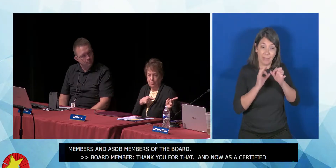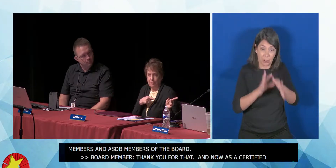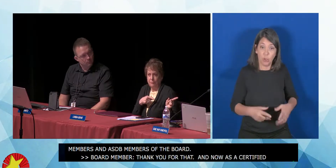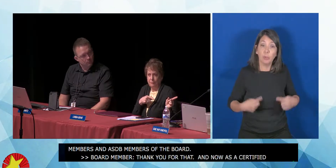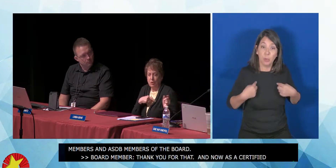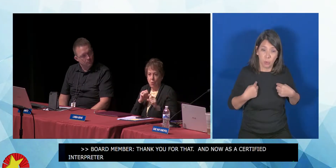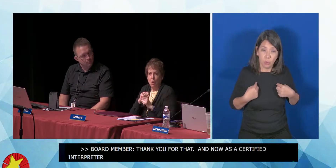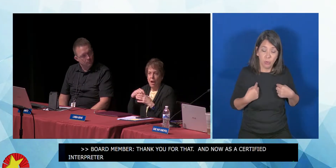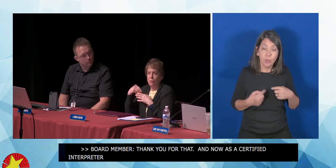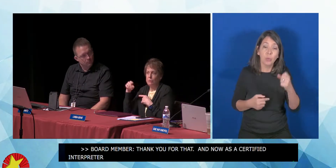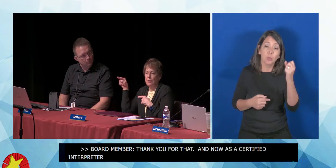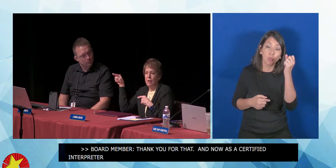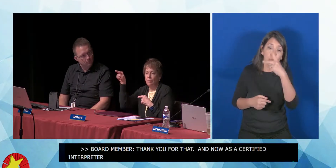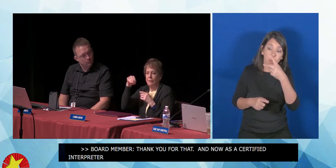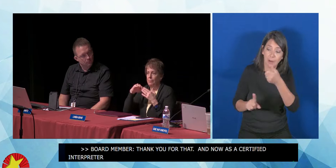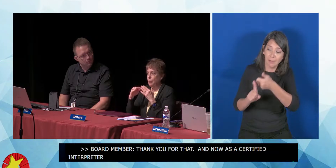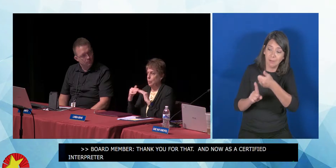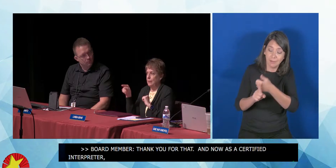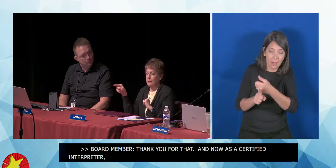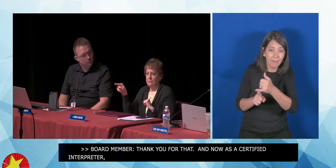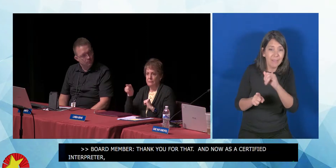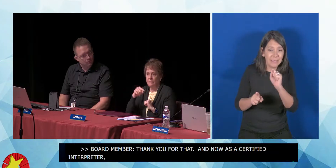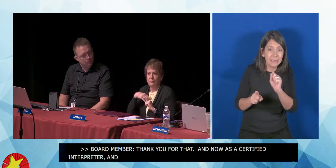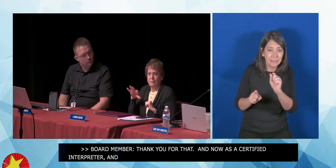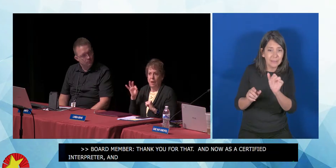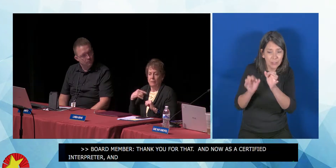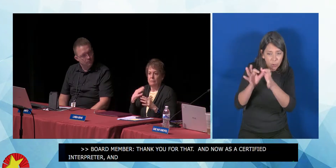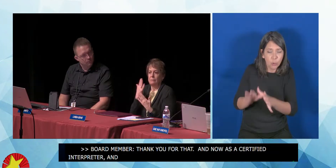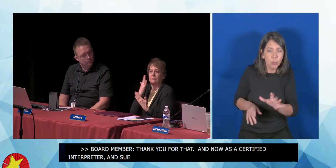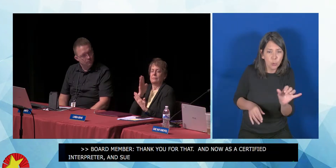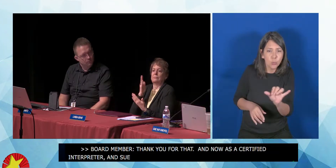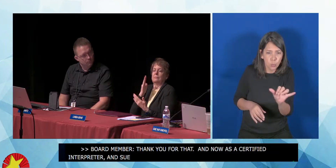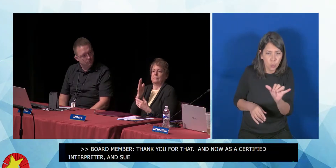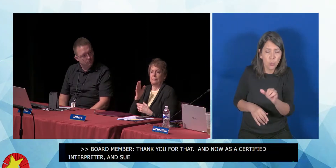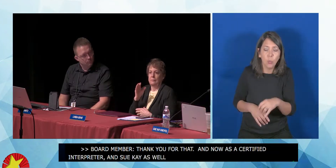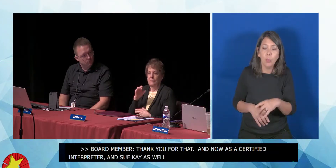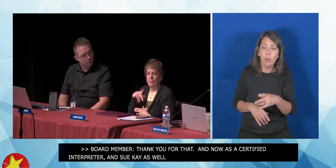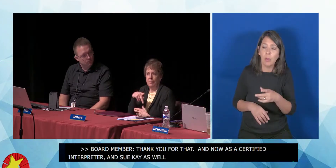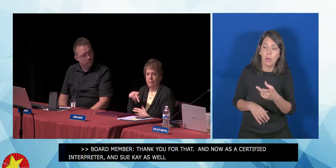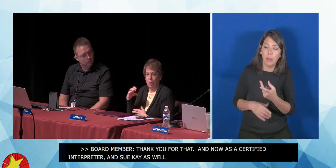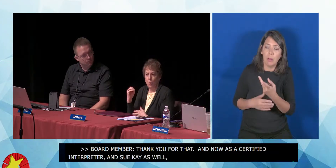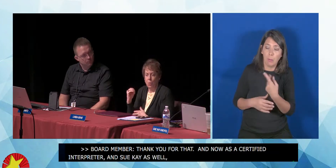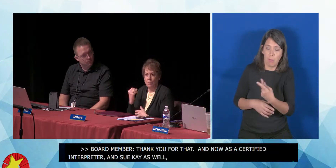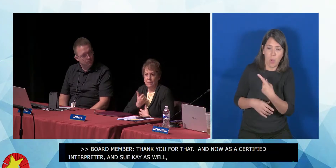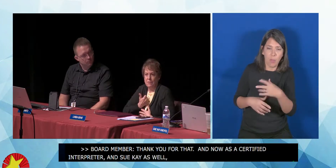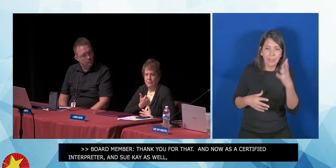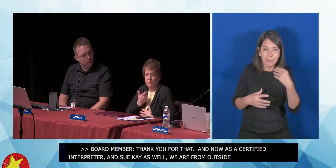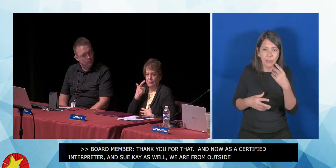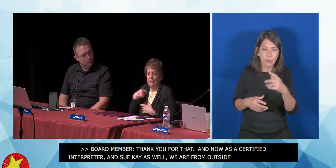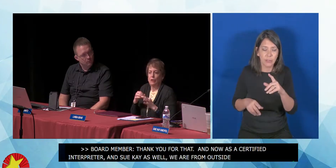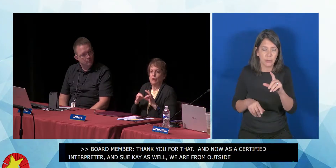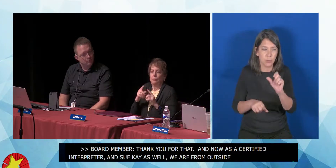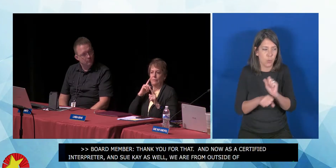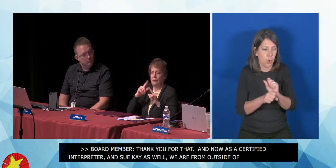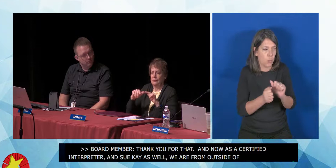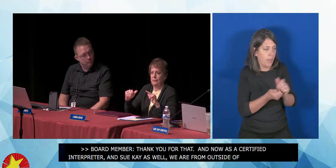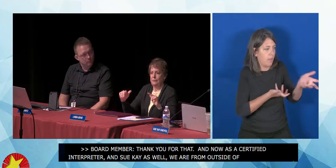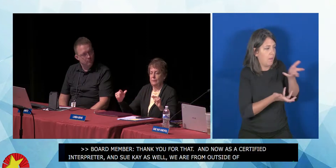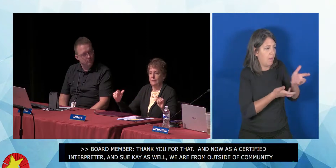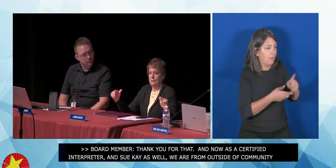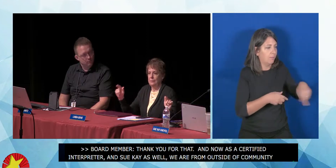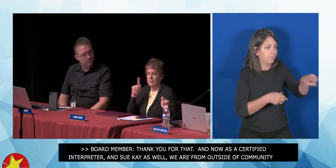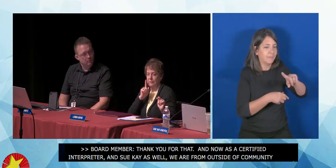and Suke as an interpreter as well, working outside with the community, are